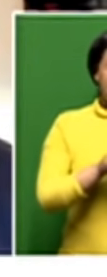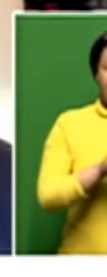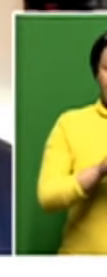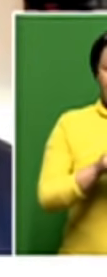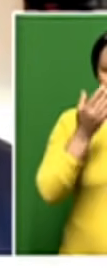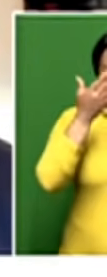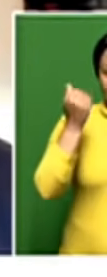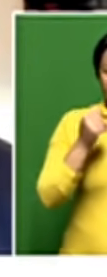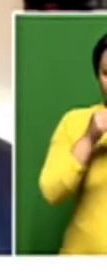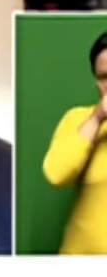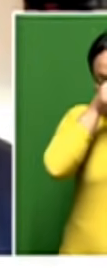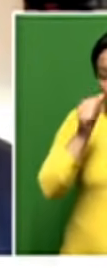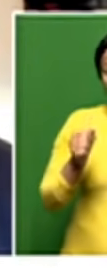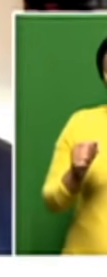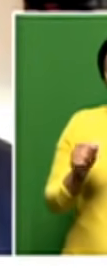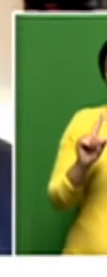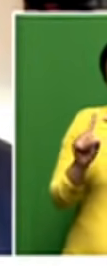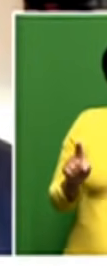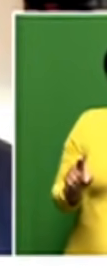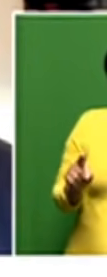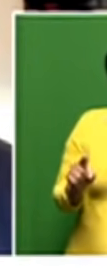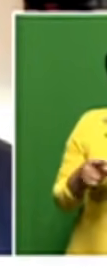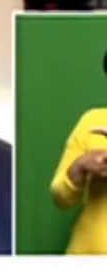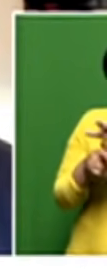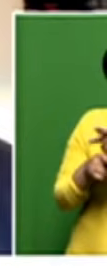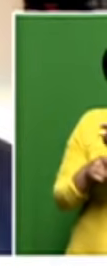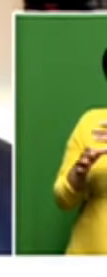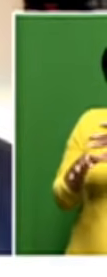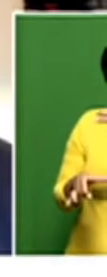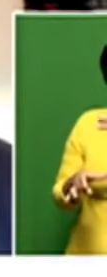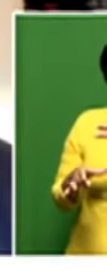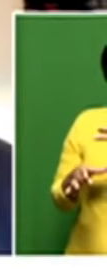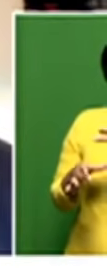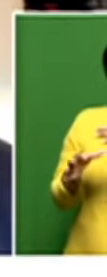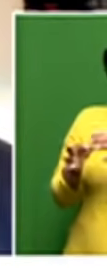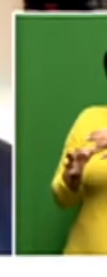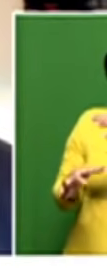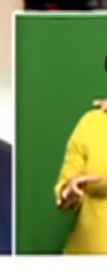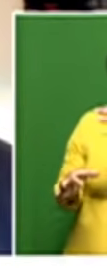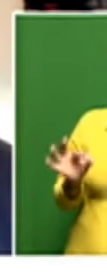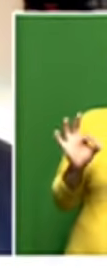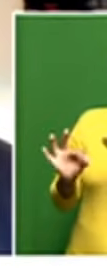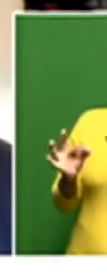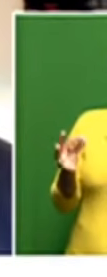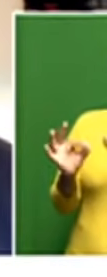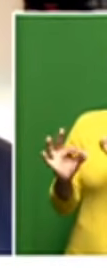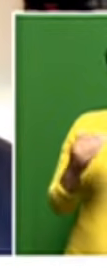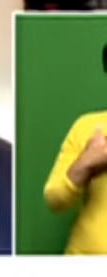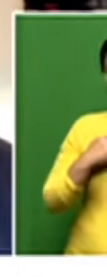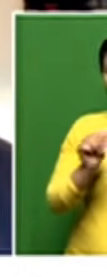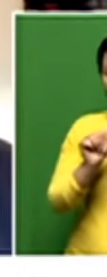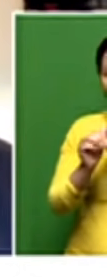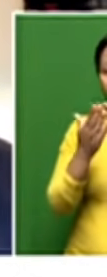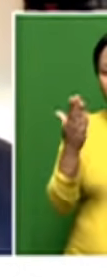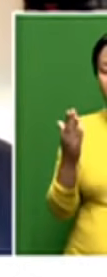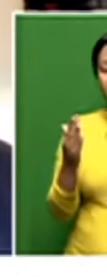not knowing that in fact it is from a product that is not packaged according to the safety standards that we should